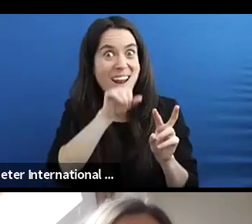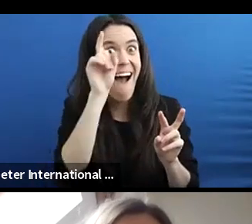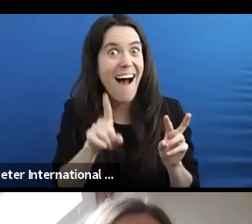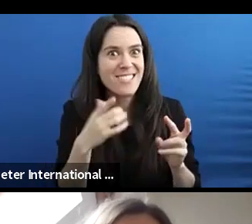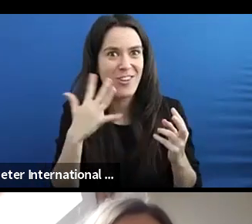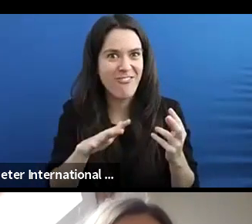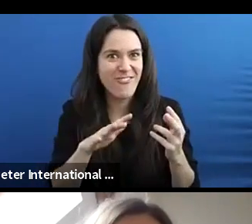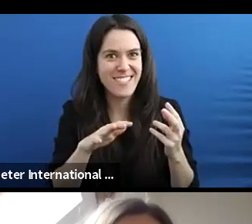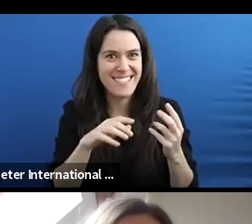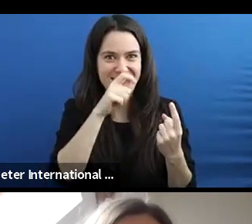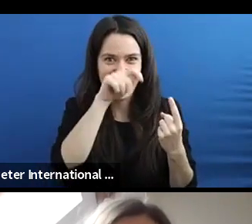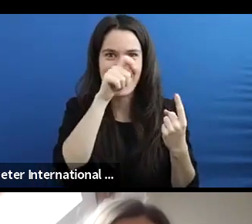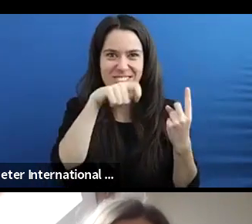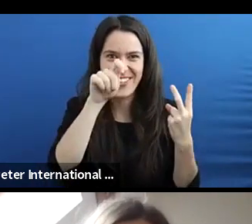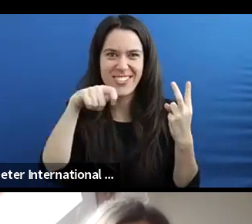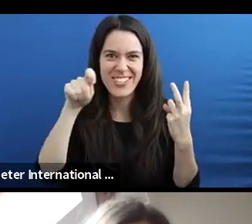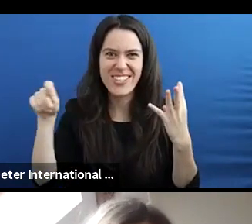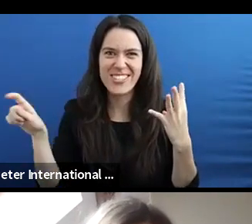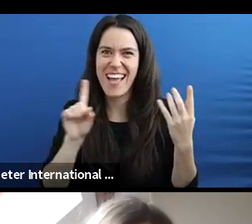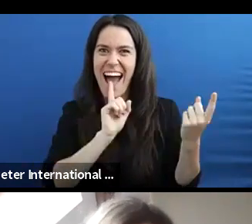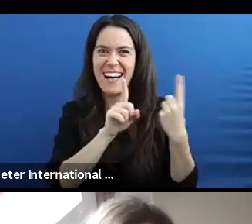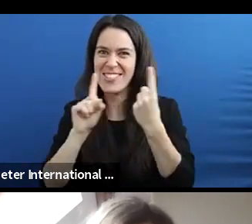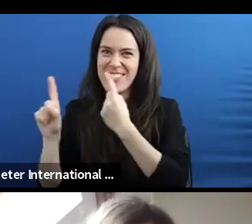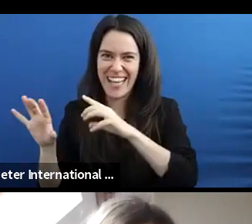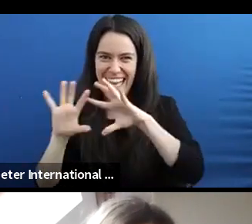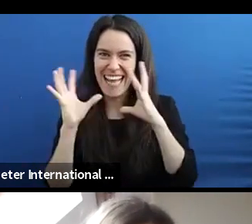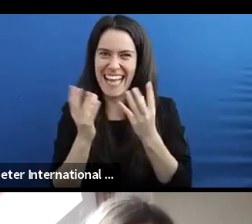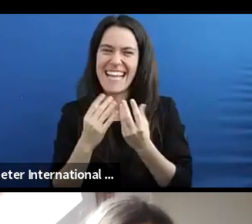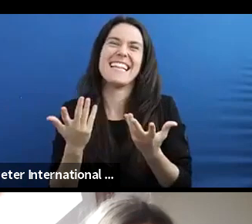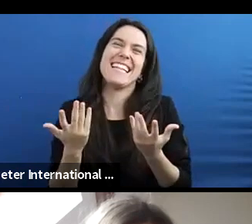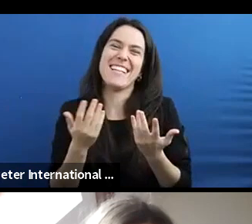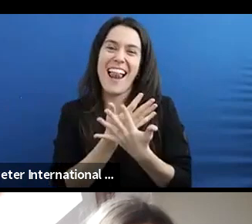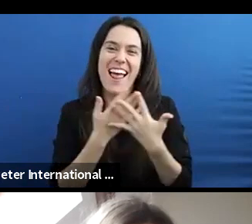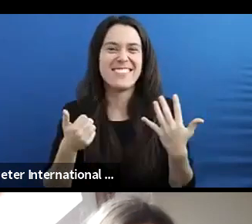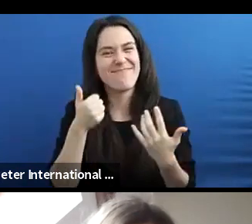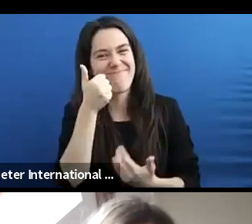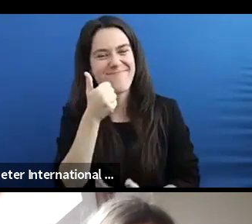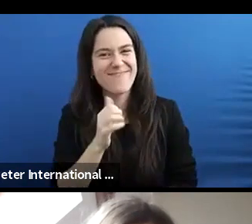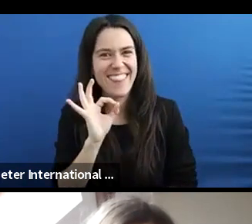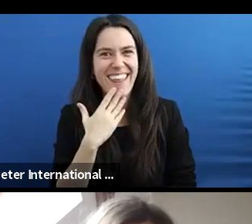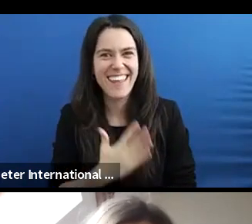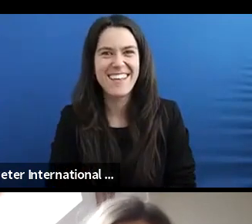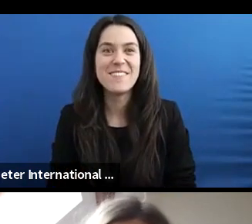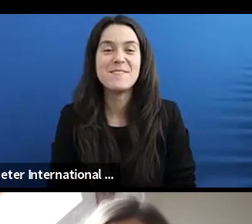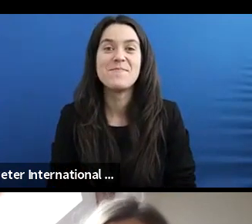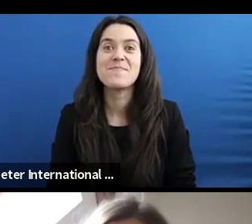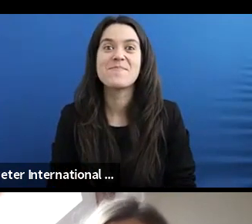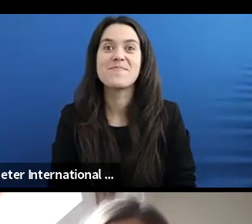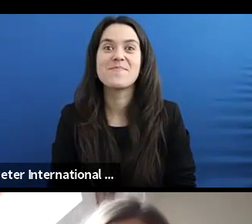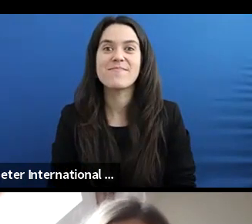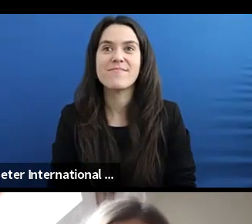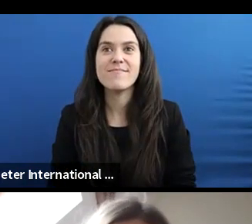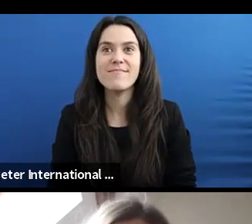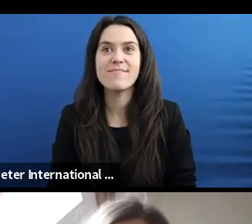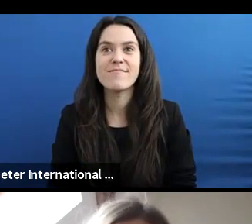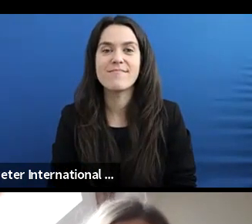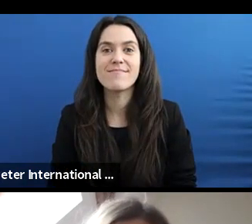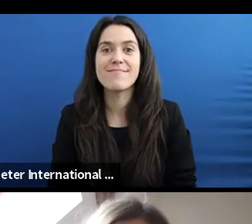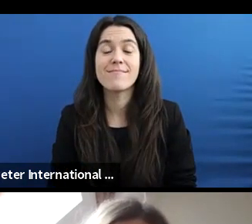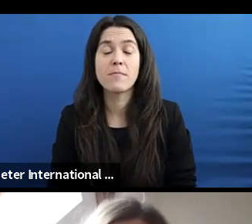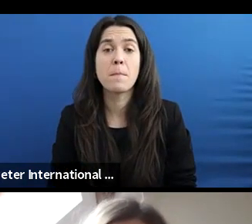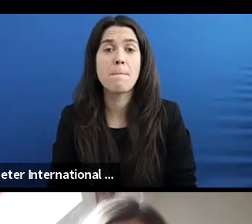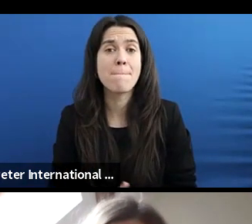you have been answering already quite a lot of our questions. But indeed, I mean, we are